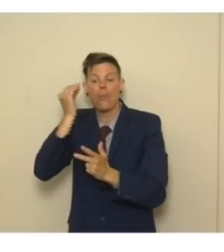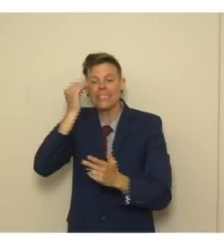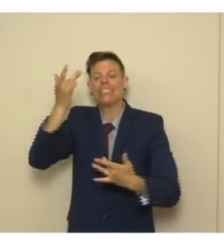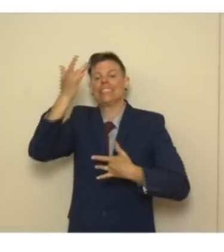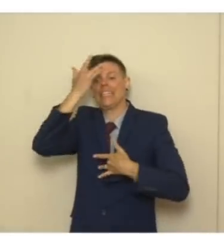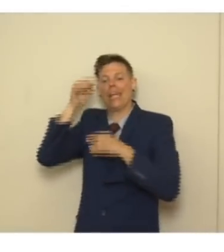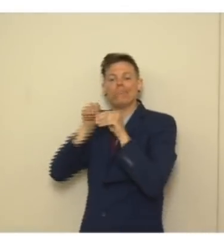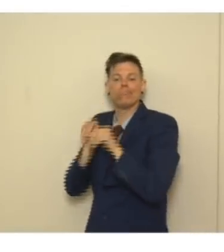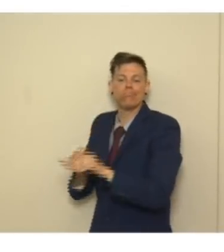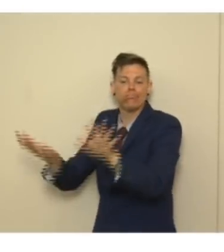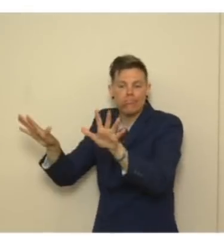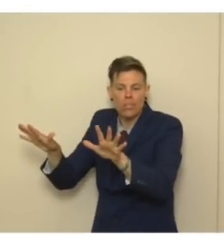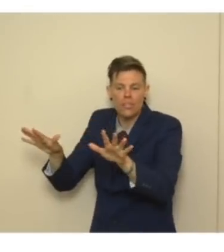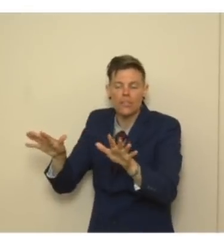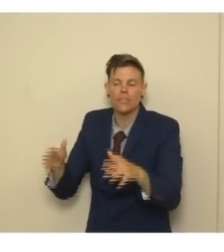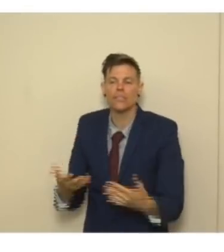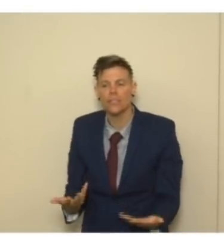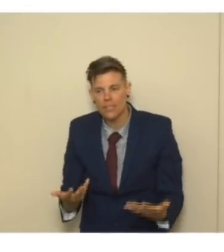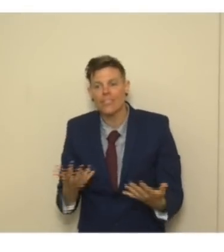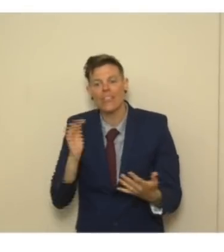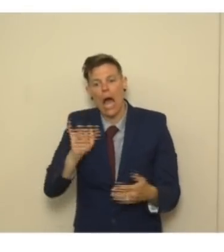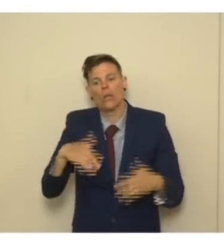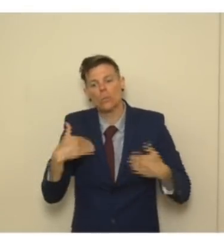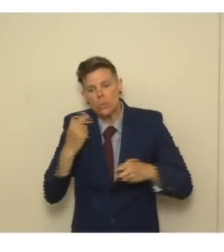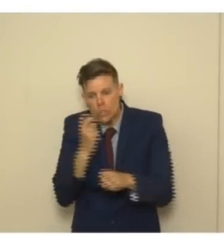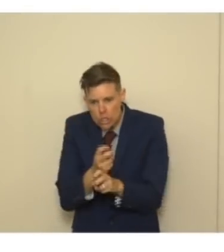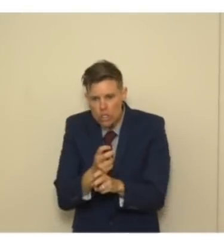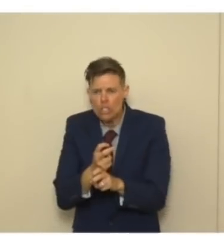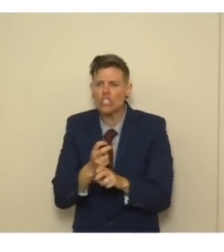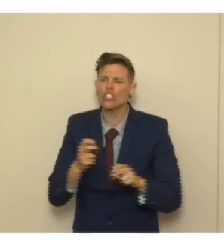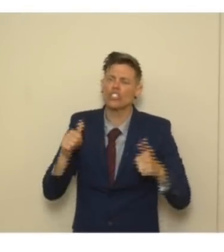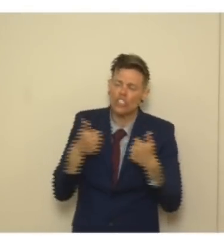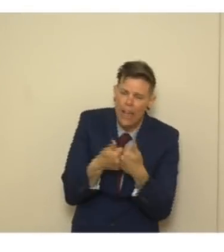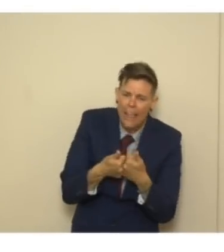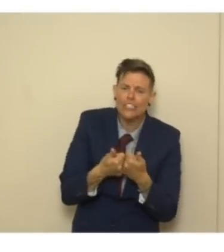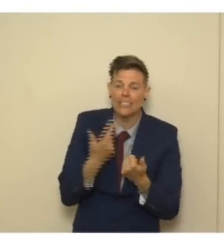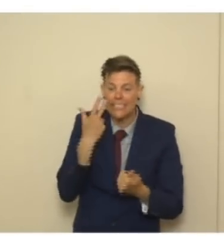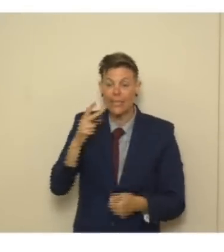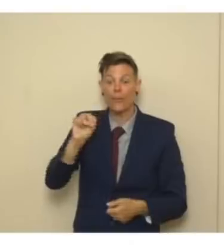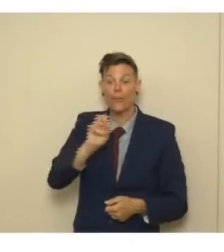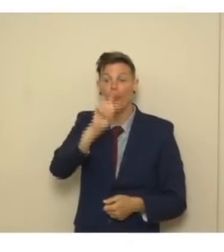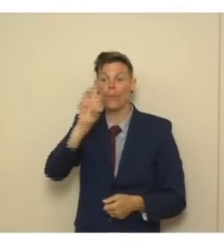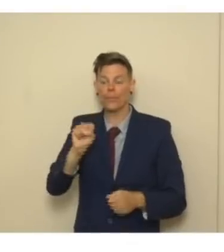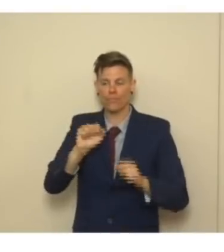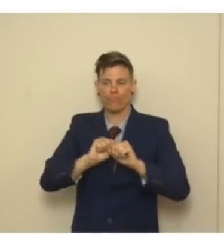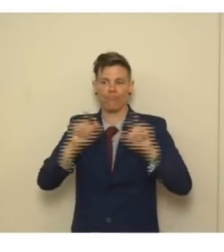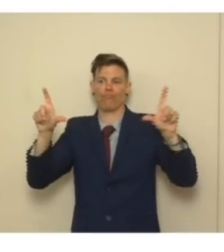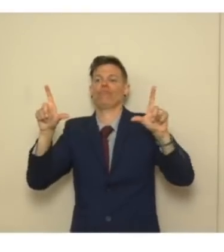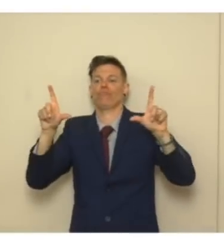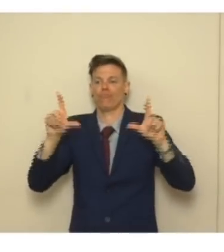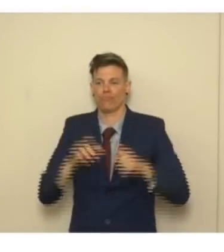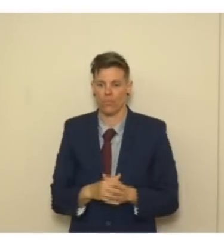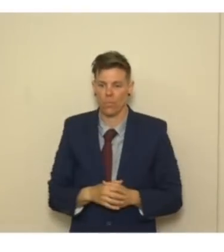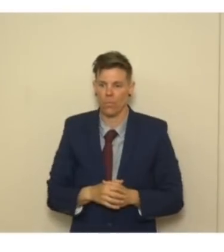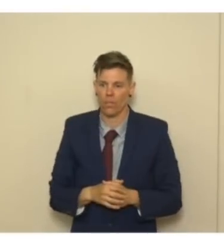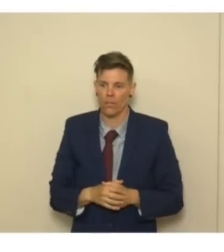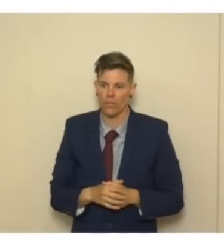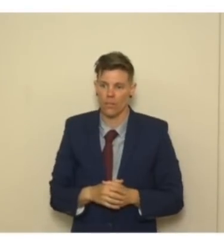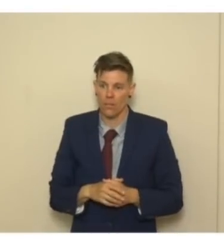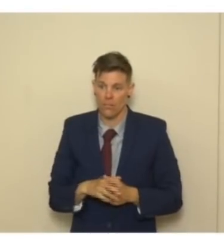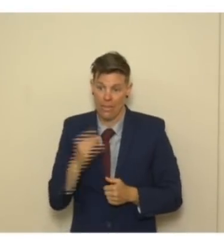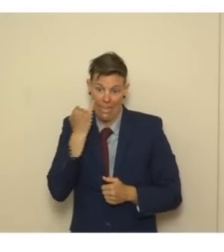You may have seen the headline, which I loved. And if you look at the next slide on the map on the right, it